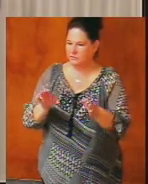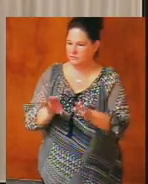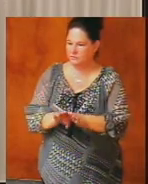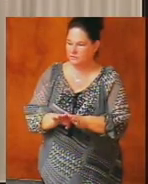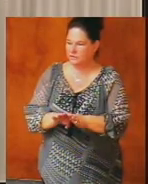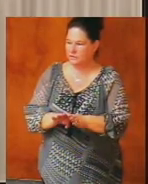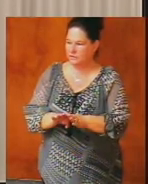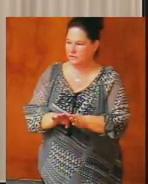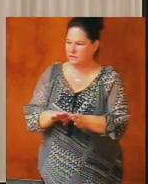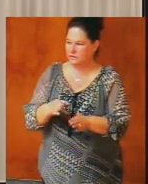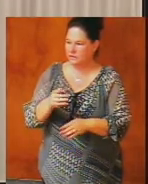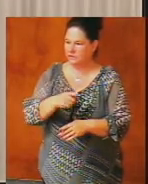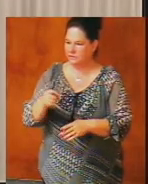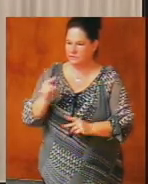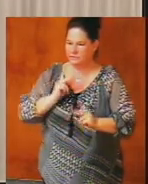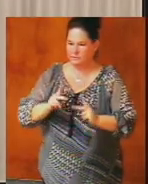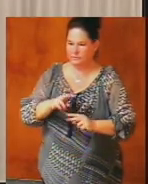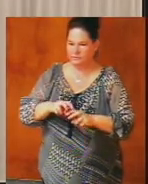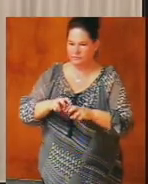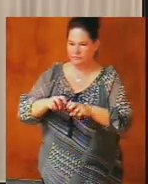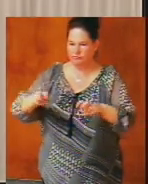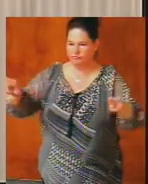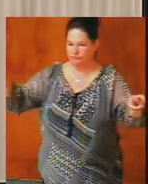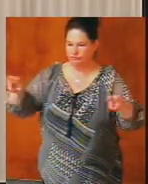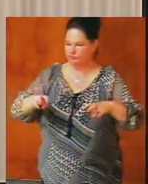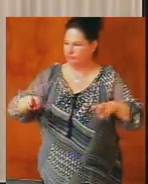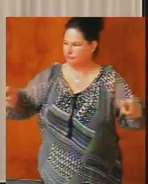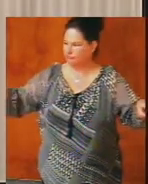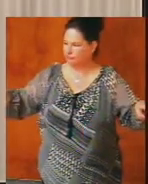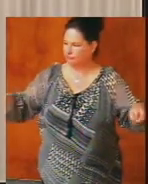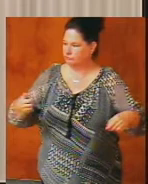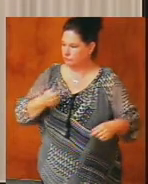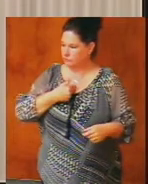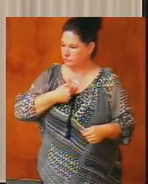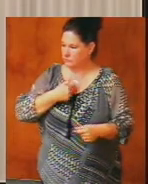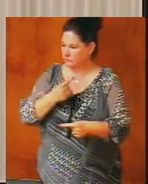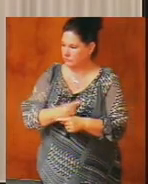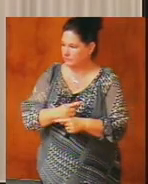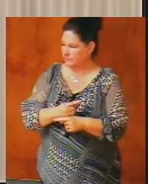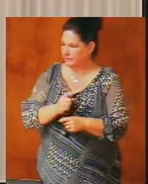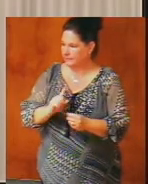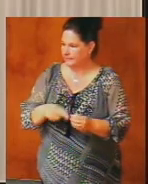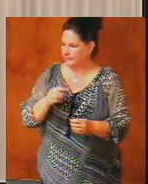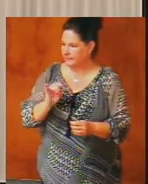and those people have gone elsewhere. Am I right about that?